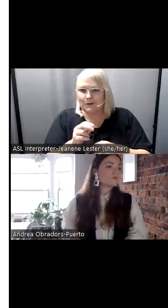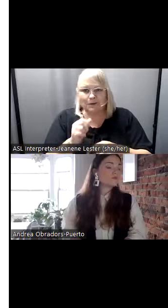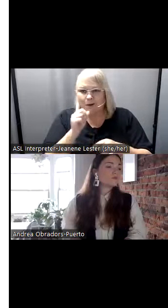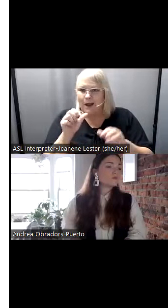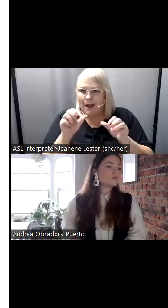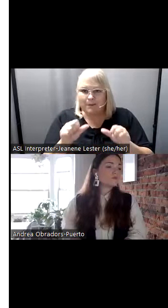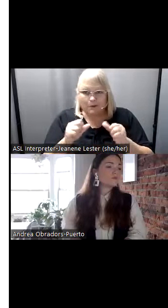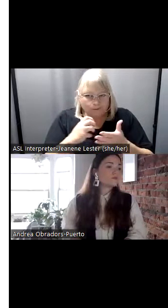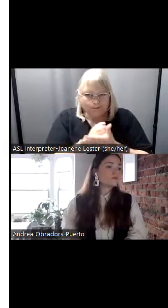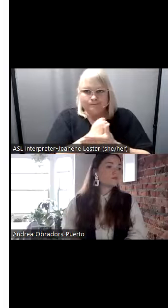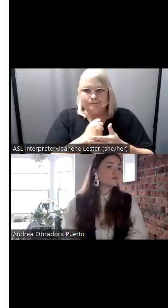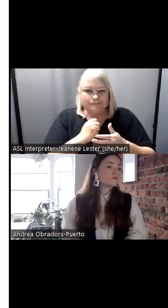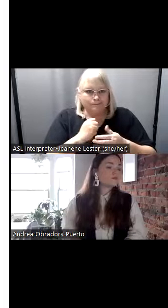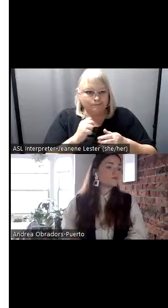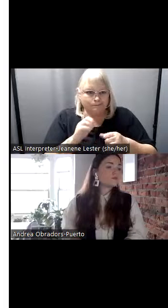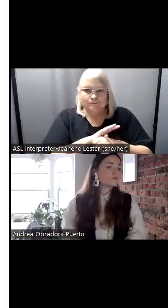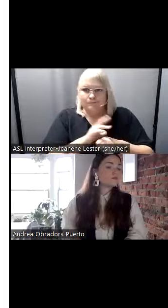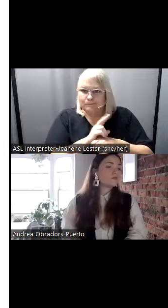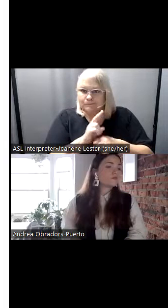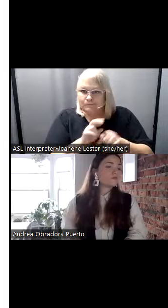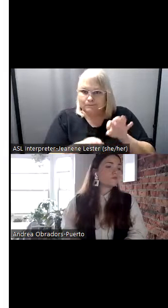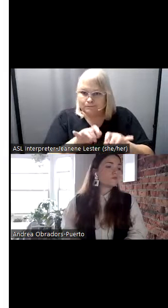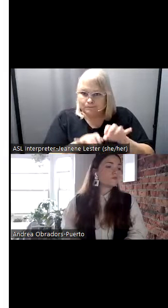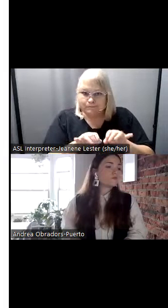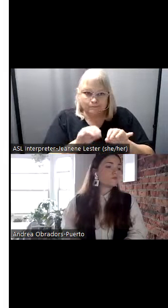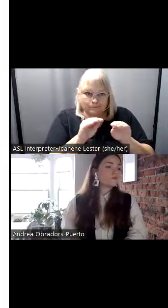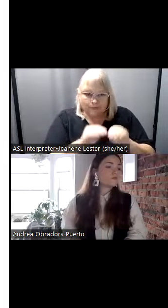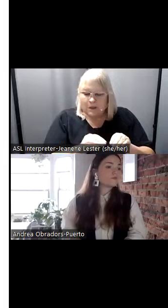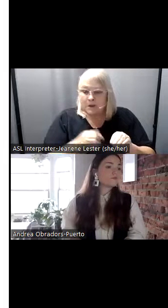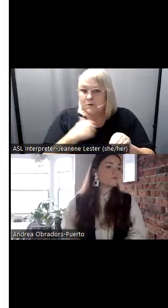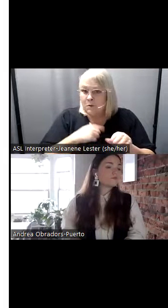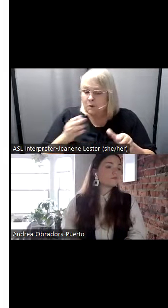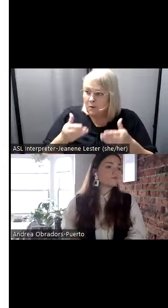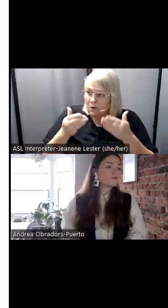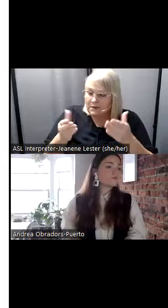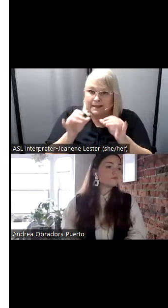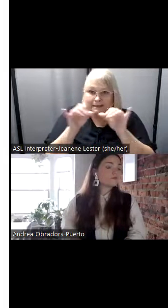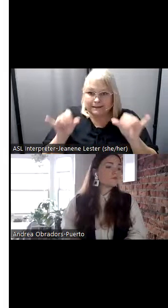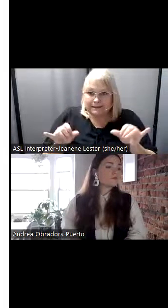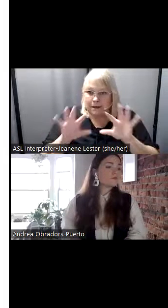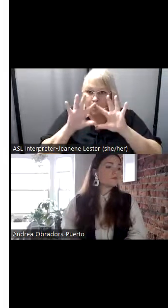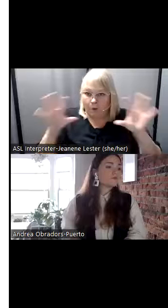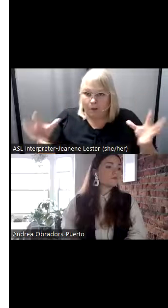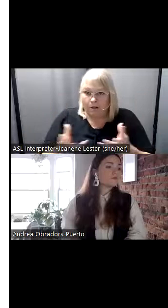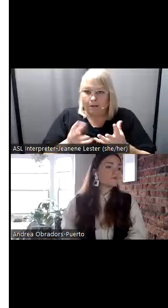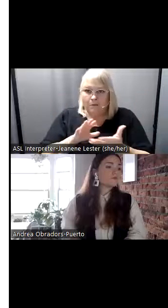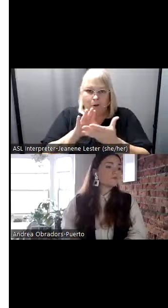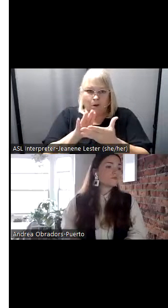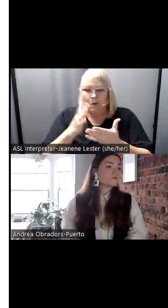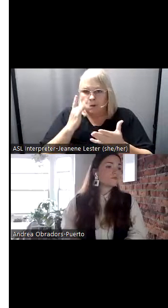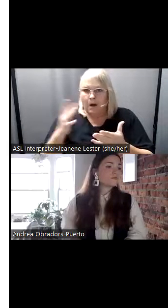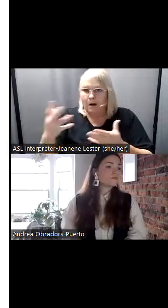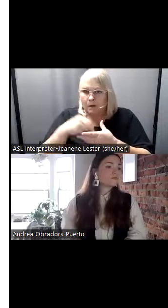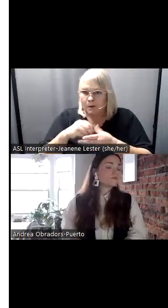So what we are proposing is a systematic, holistic approach, and that's why we bring different participants from different areas to